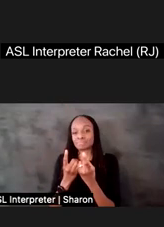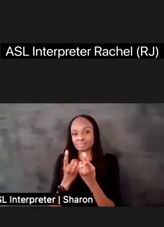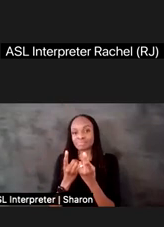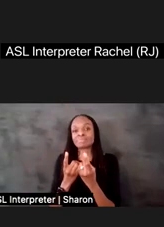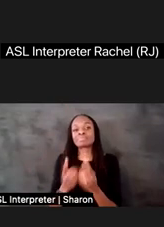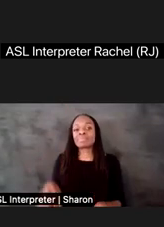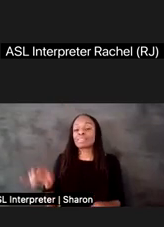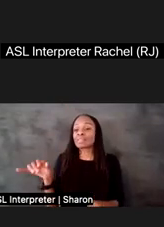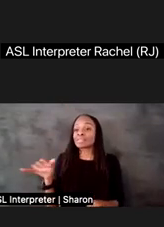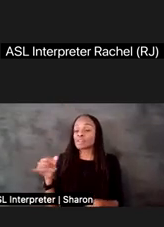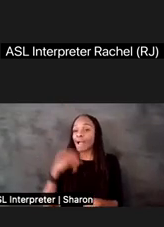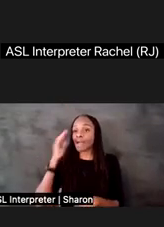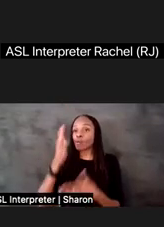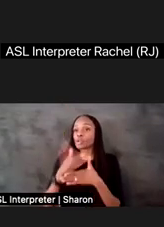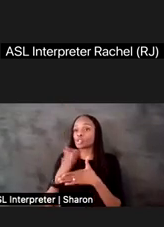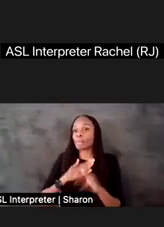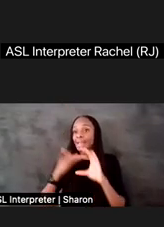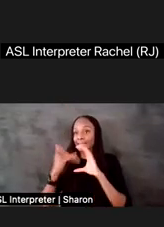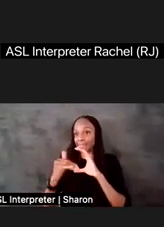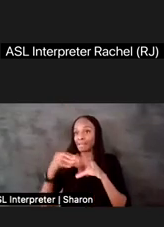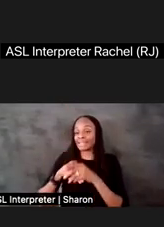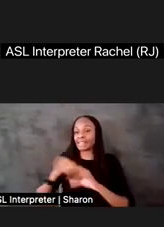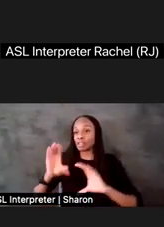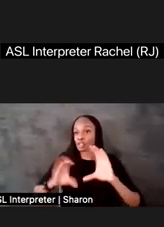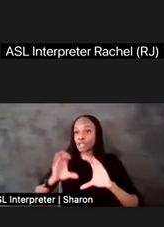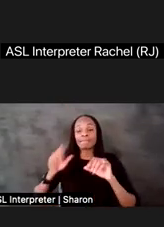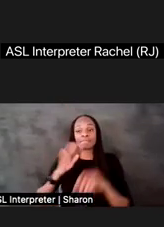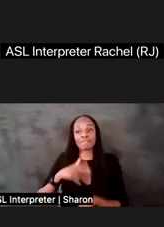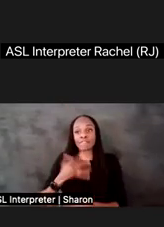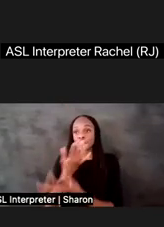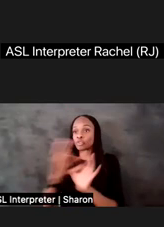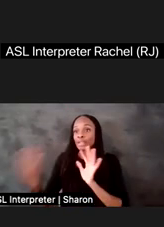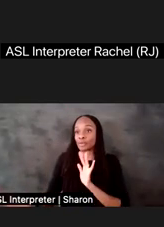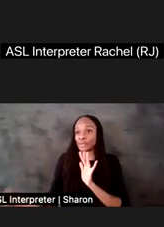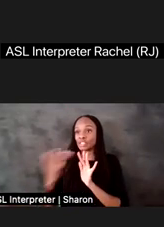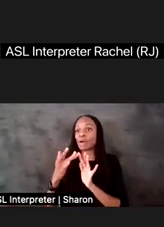my email in the chat here. Please, you guys can feel free to reach out.